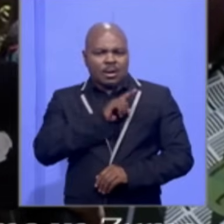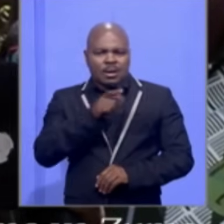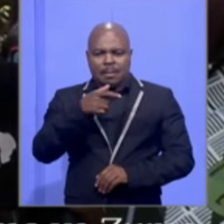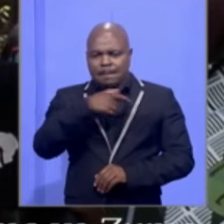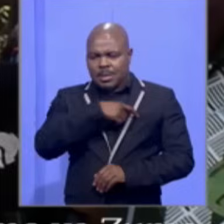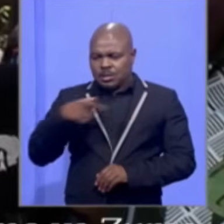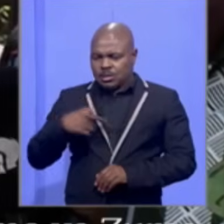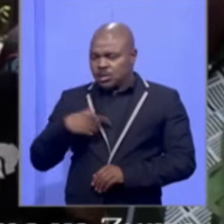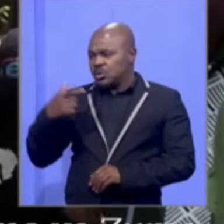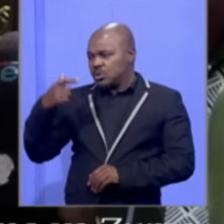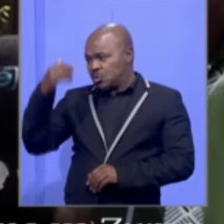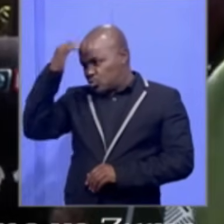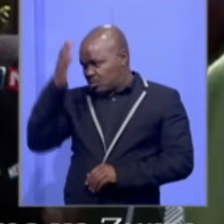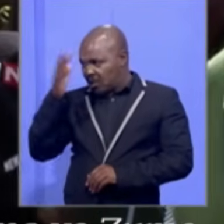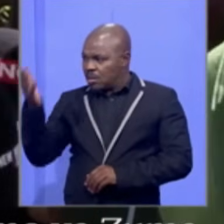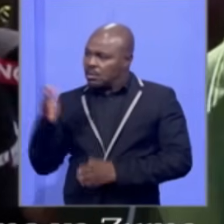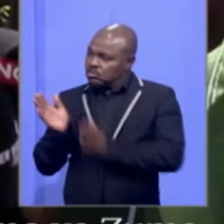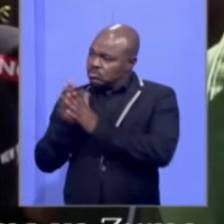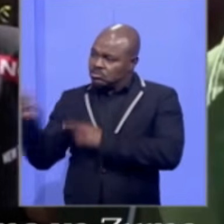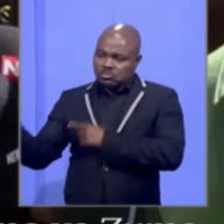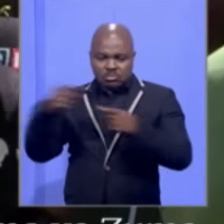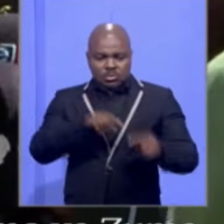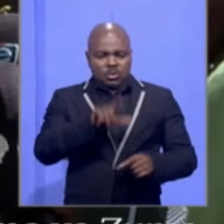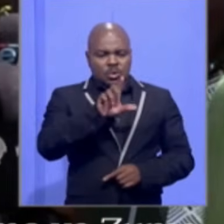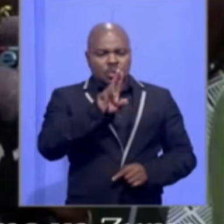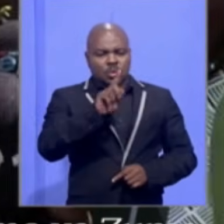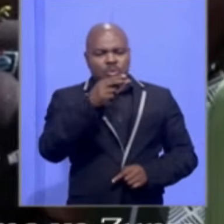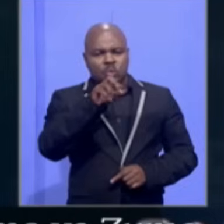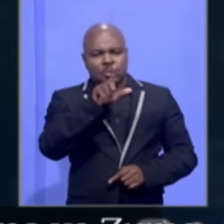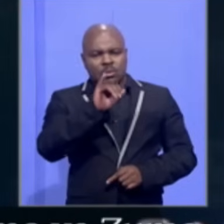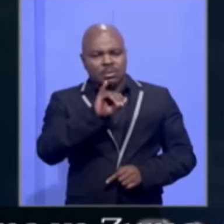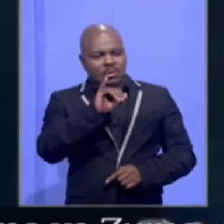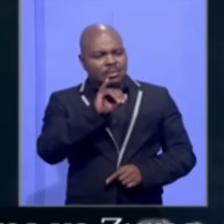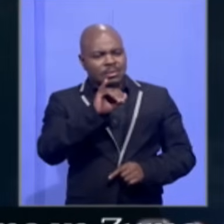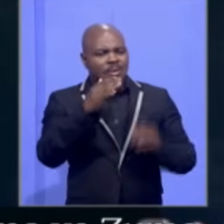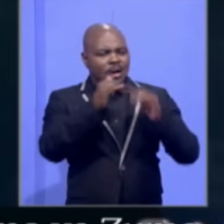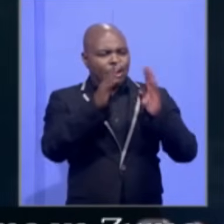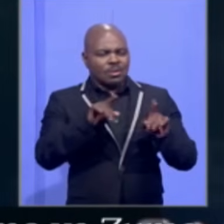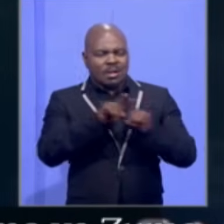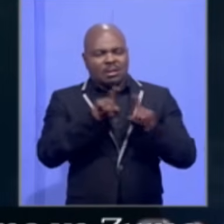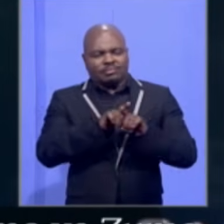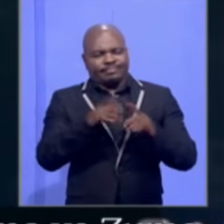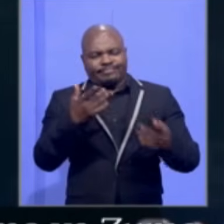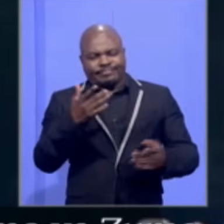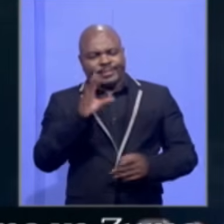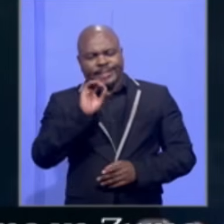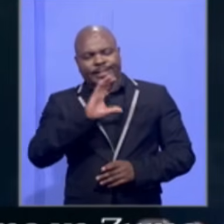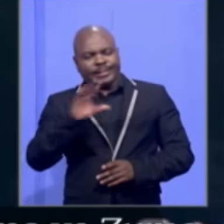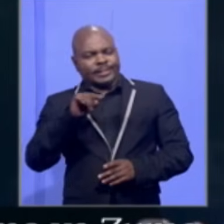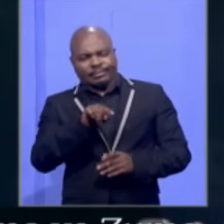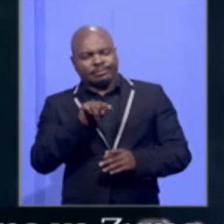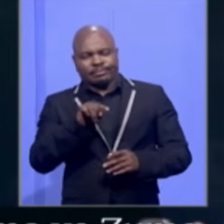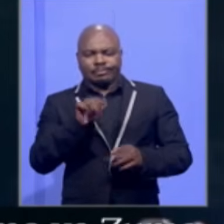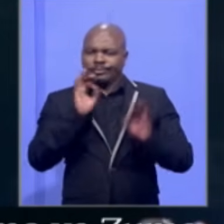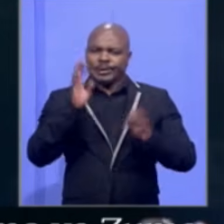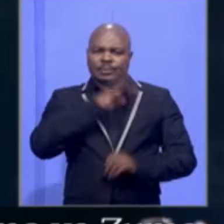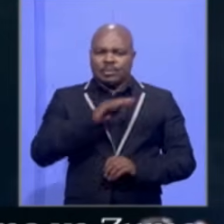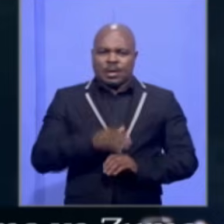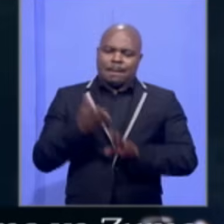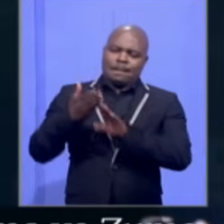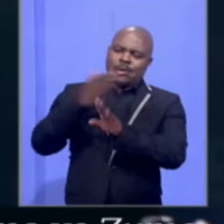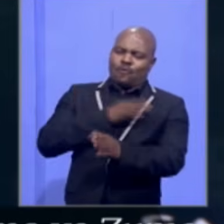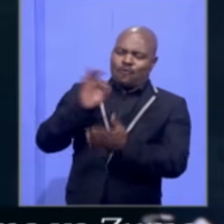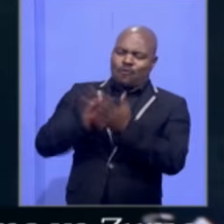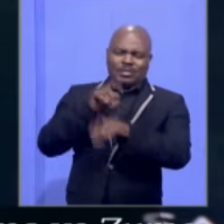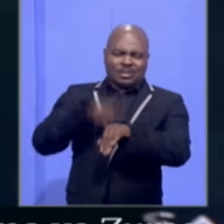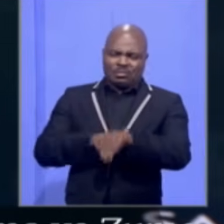Zuma's presence at Luthuli House, for their kangaroo court DC, before the elections is